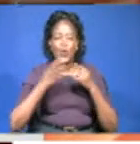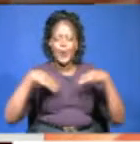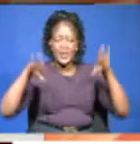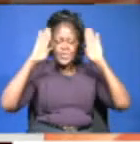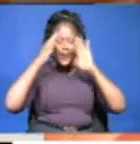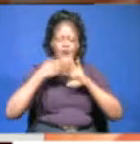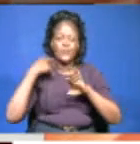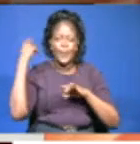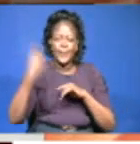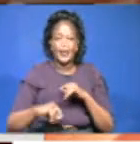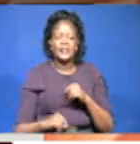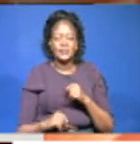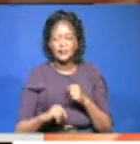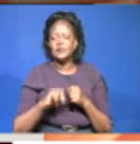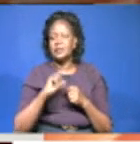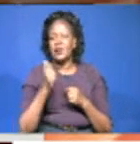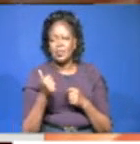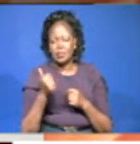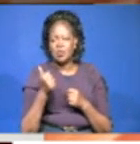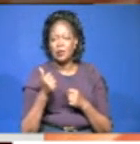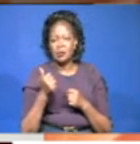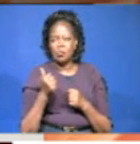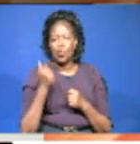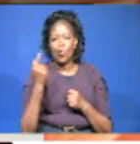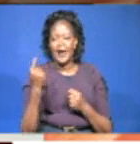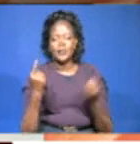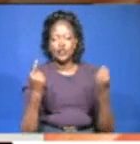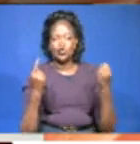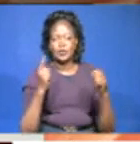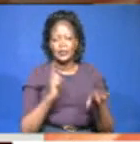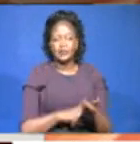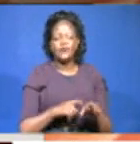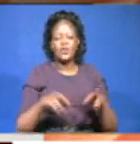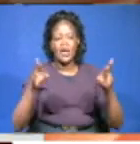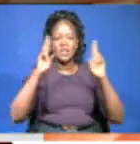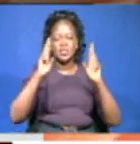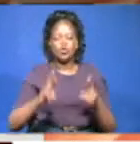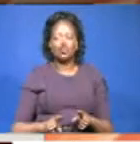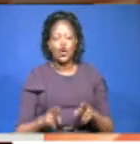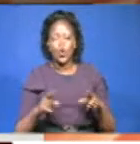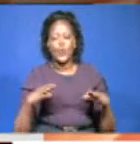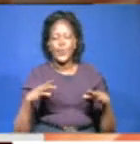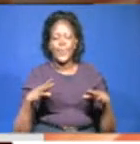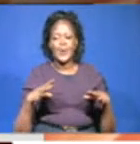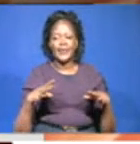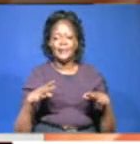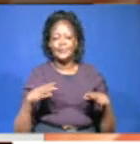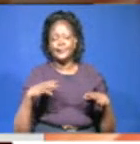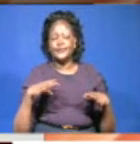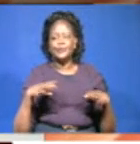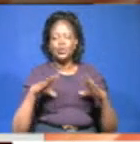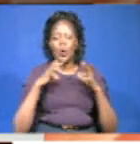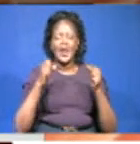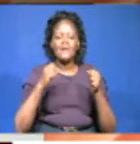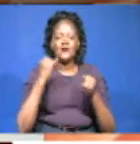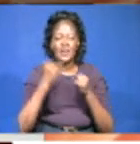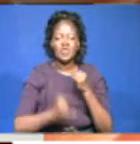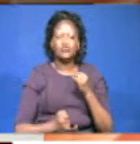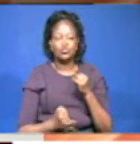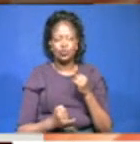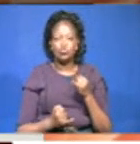beating bottom-ranked Nicaragua 1-0 during the international break. The World Cup finals will be